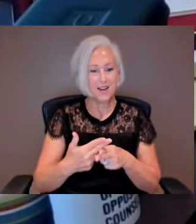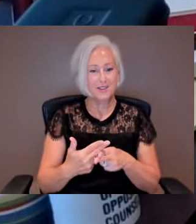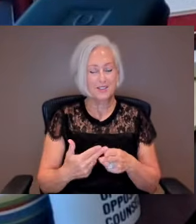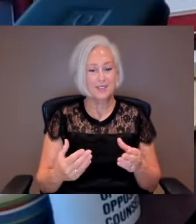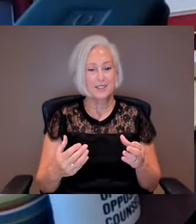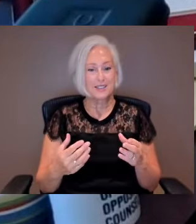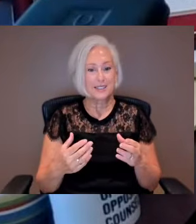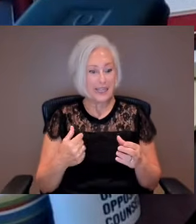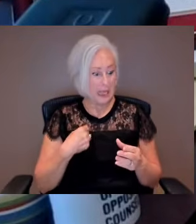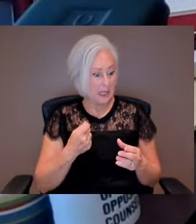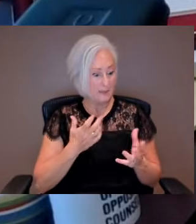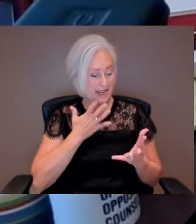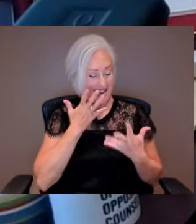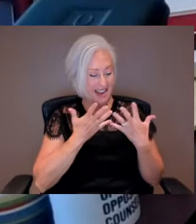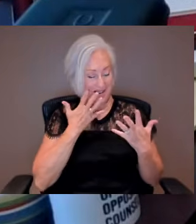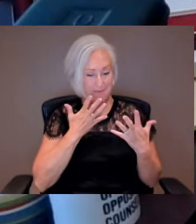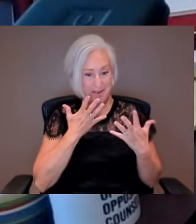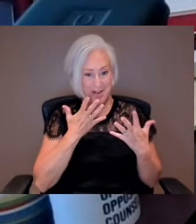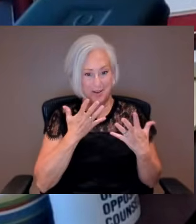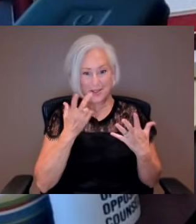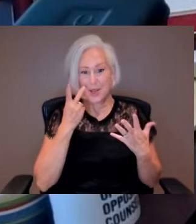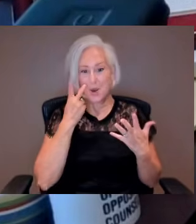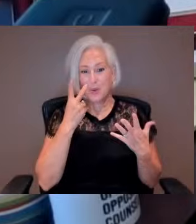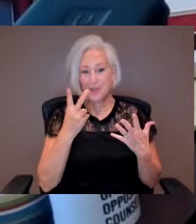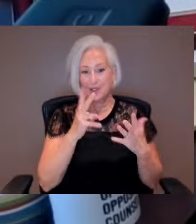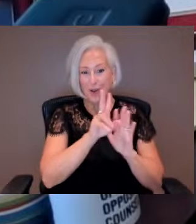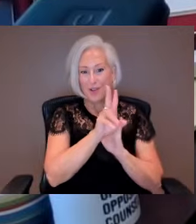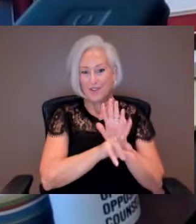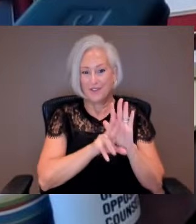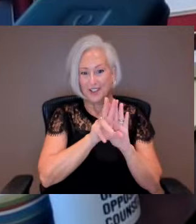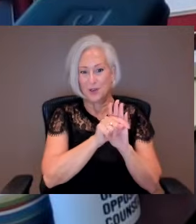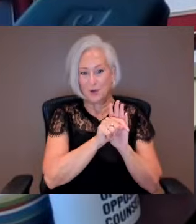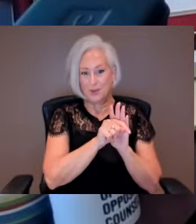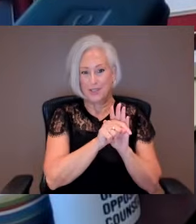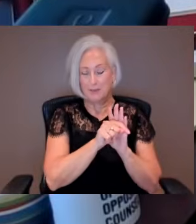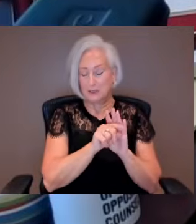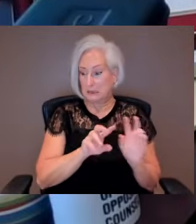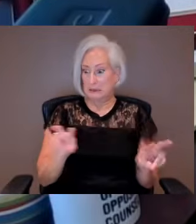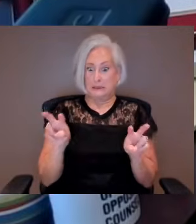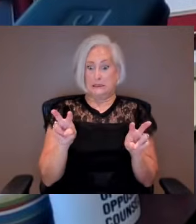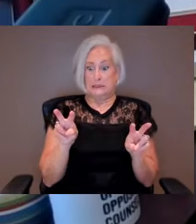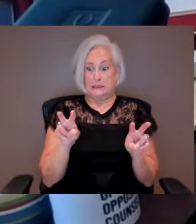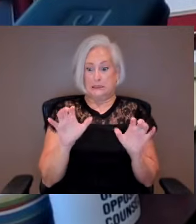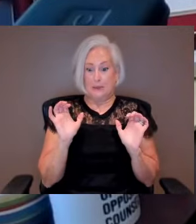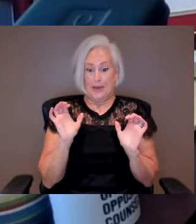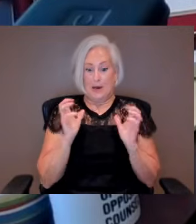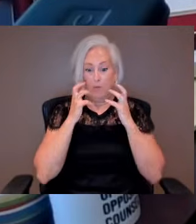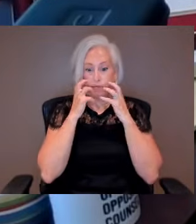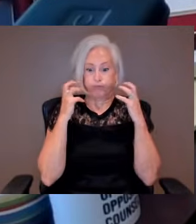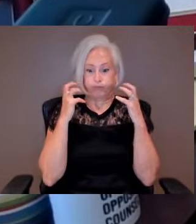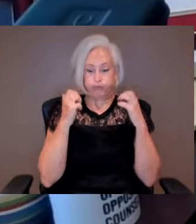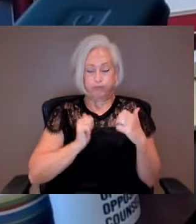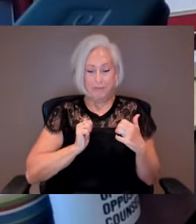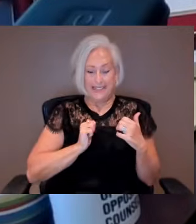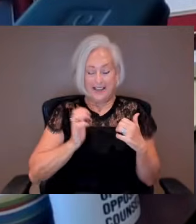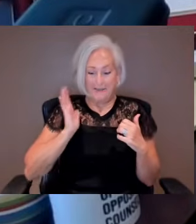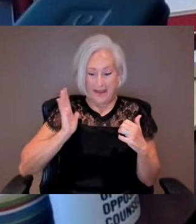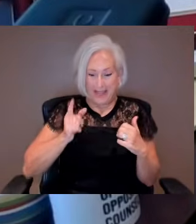little embarrassed because when we cut the B-roll, I was like, oh wow, I was looking kind of chubby there. So, but